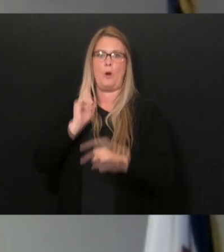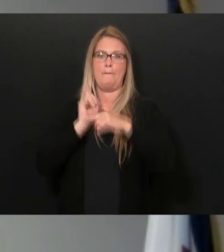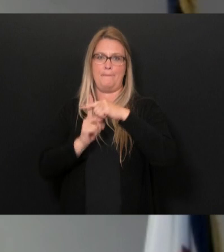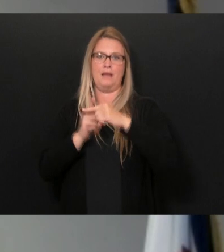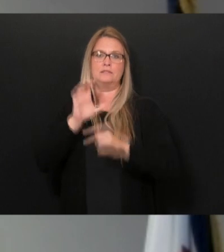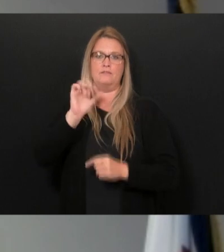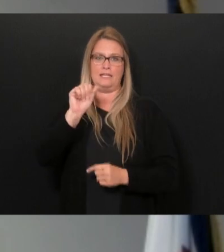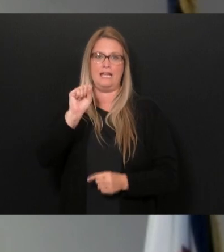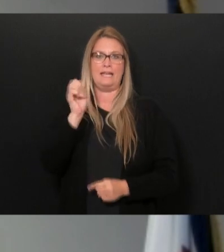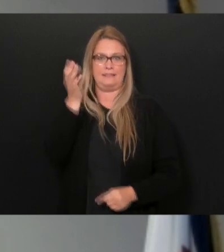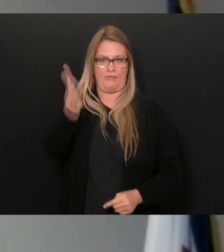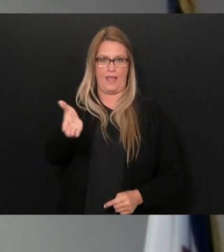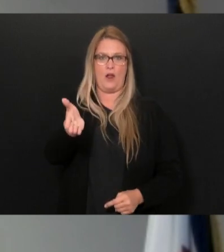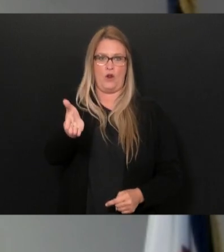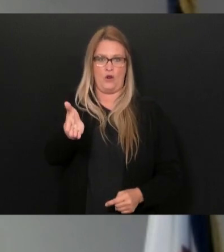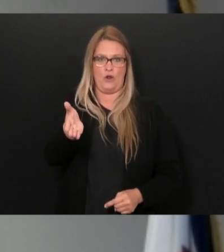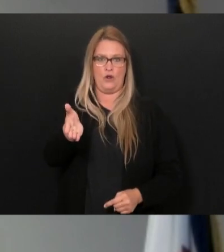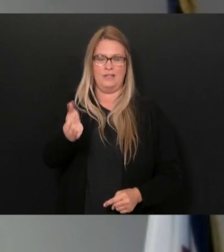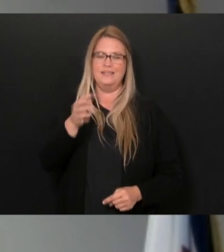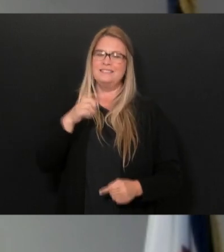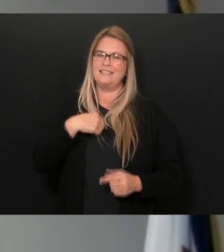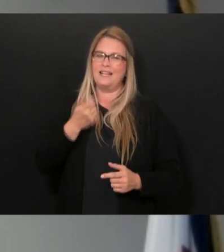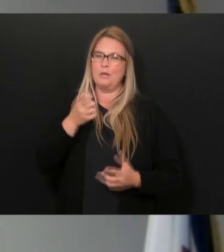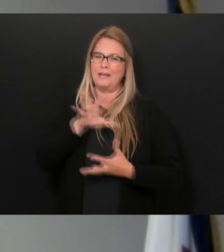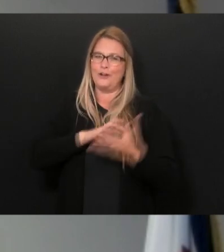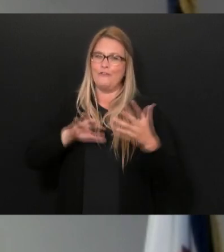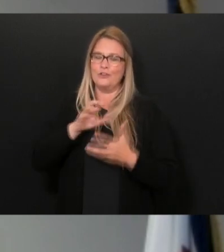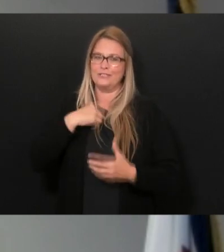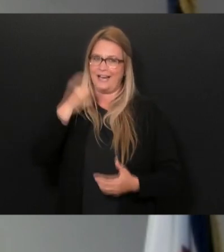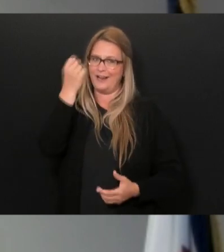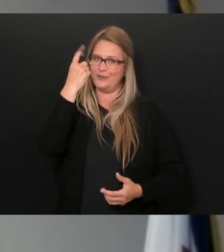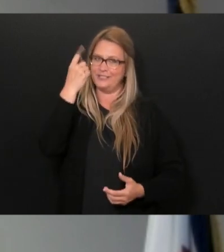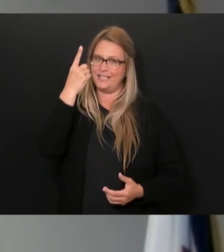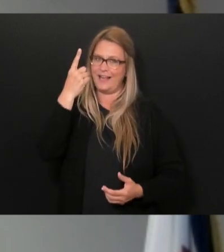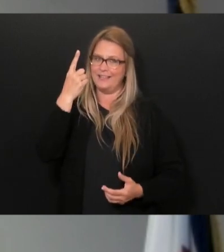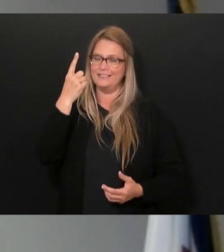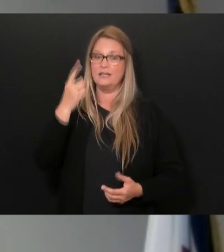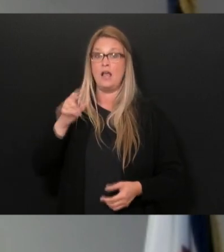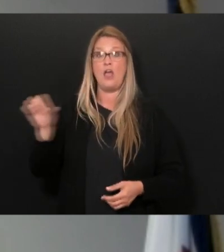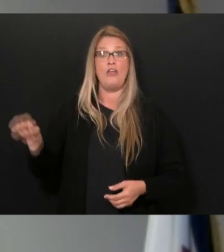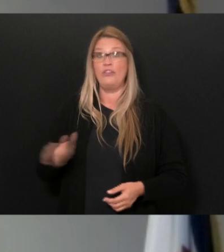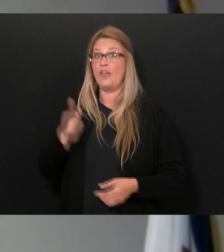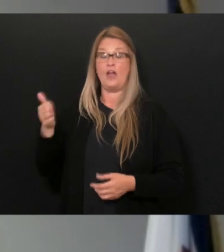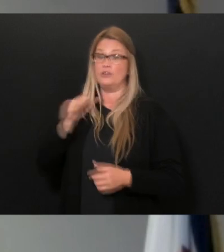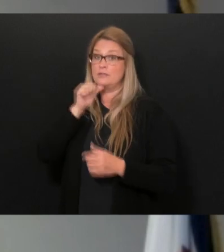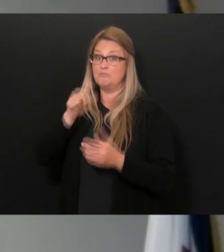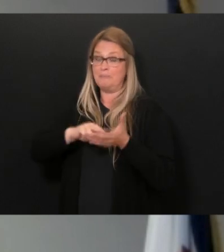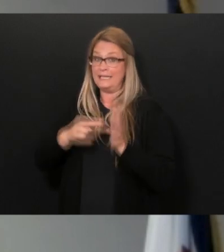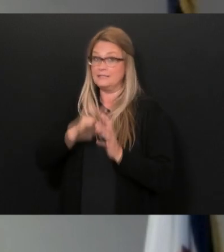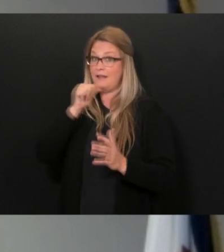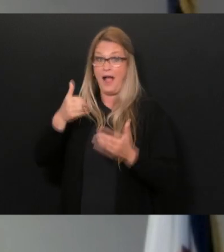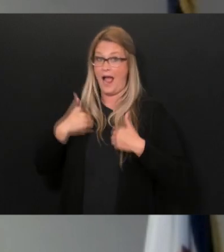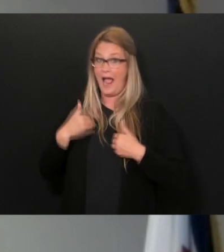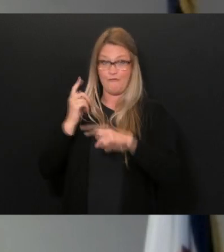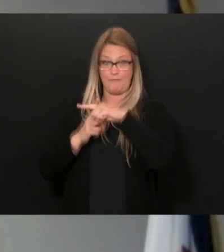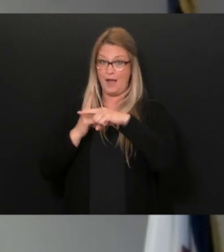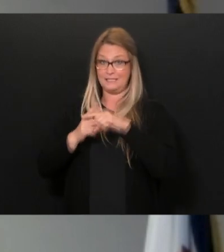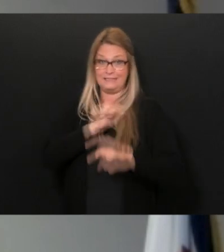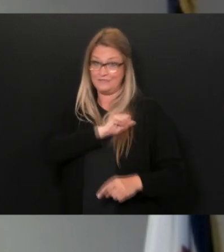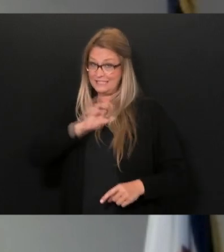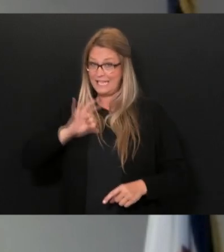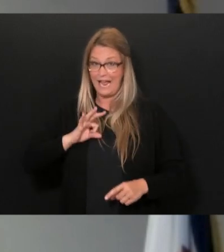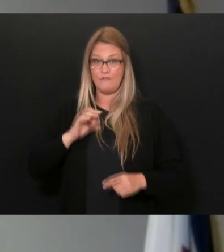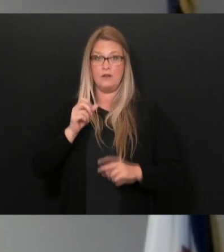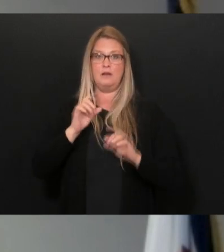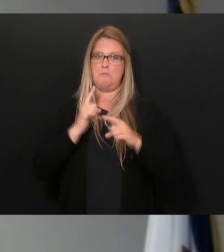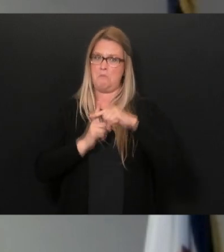So that's led to a little bit of confusion in terms of where all of the others are. The others have not had positive staff or positive patients, but we're